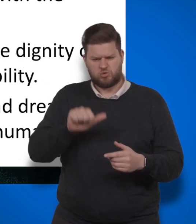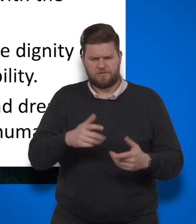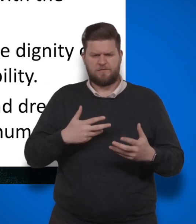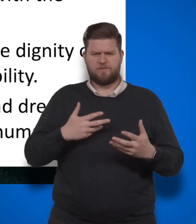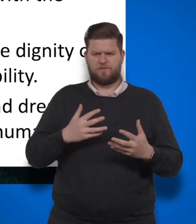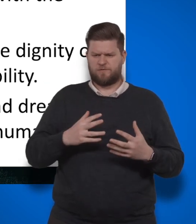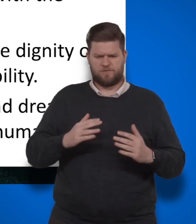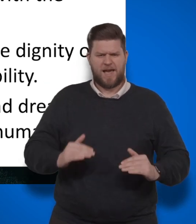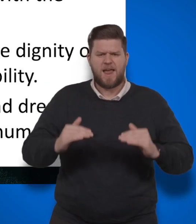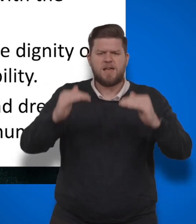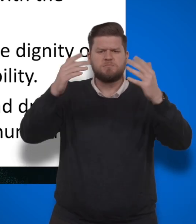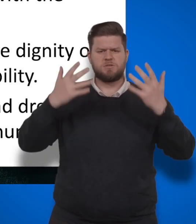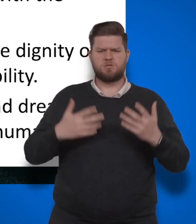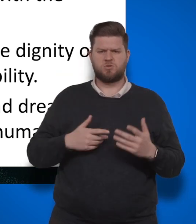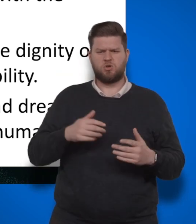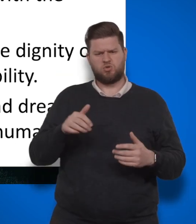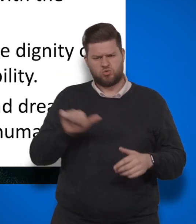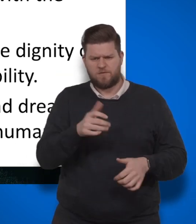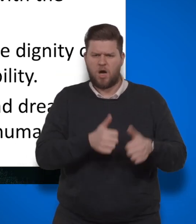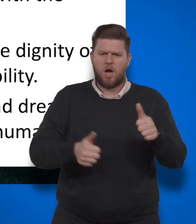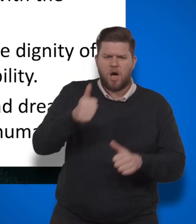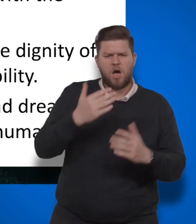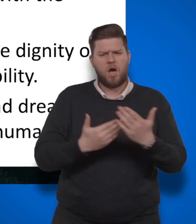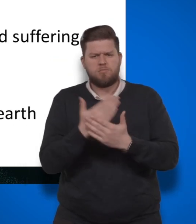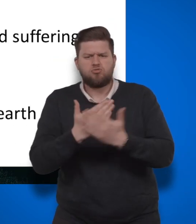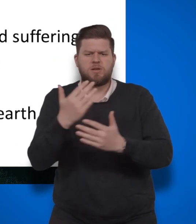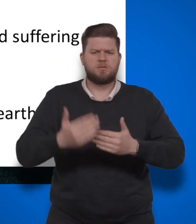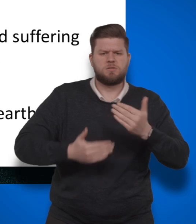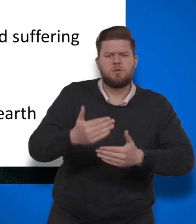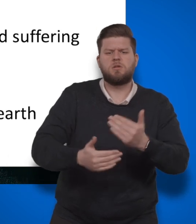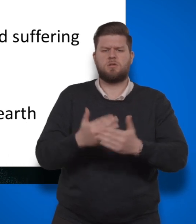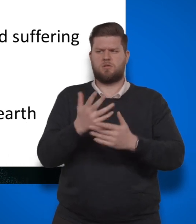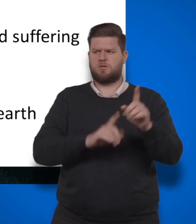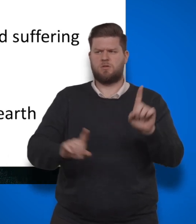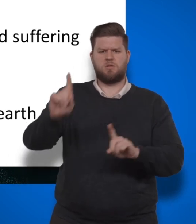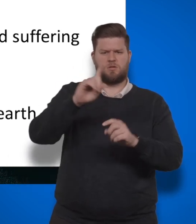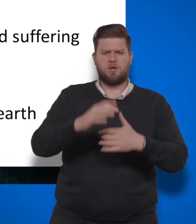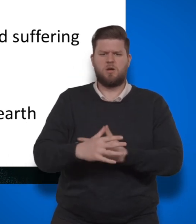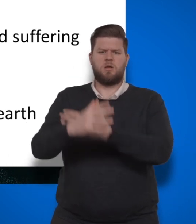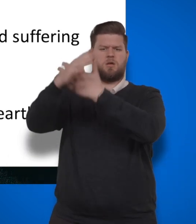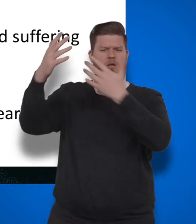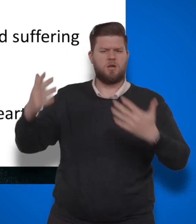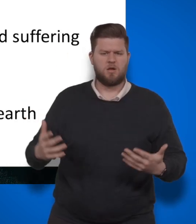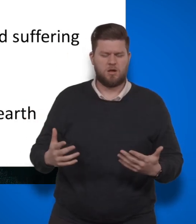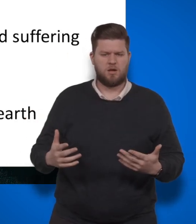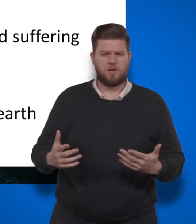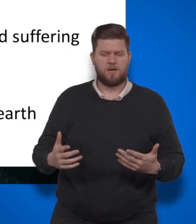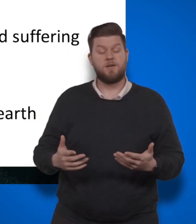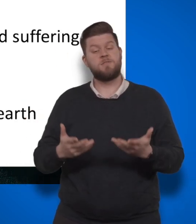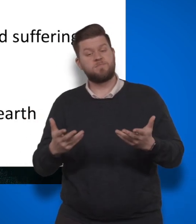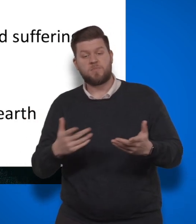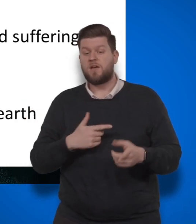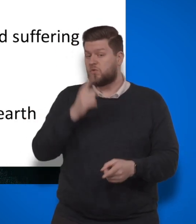upgraded, transformed, glorified. And if you don't believe me, here are some snippets from the New